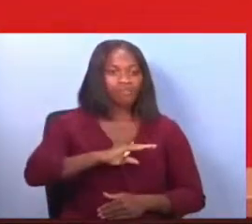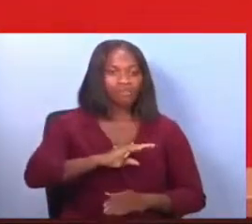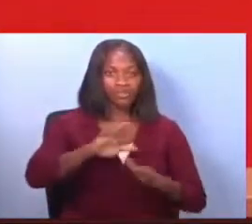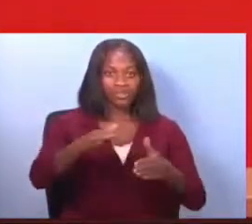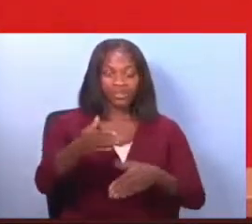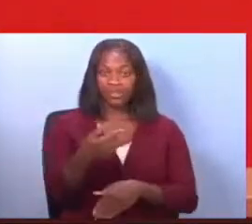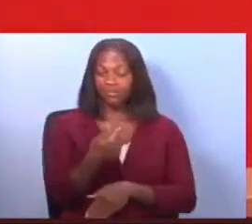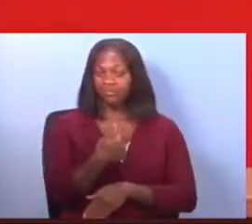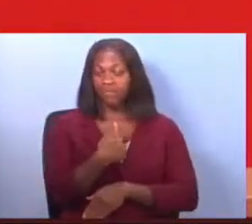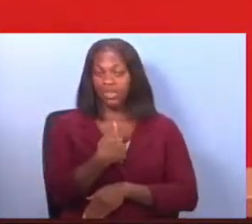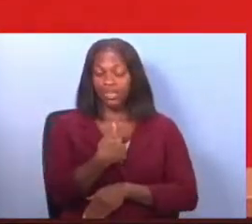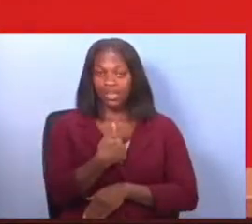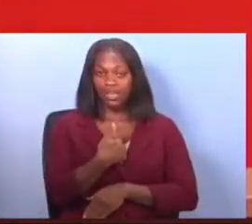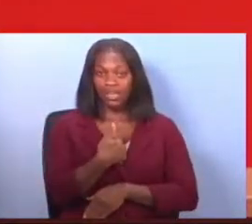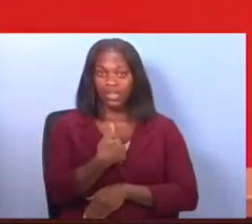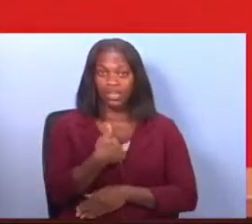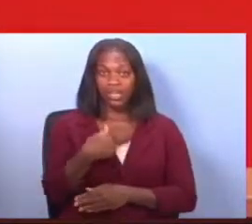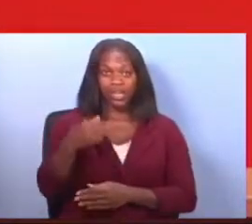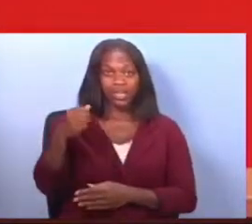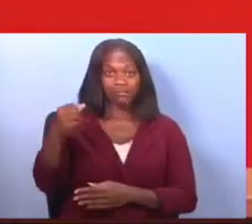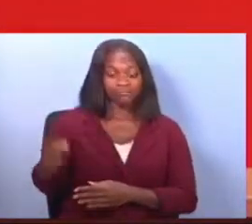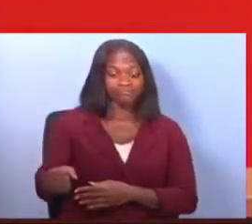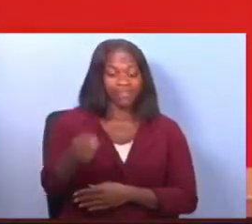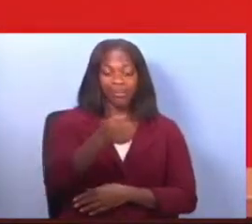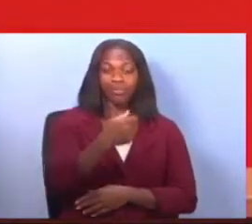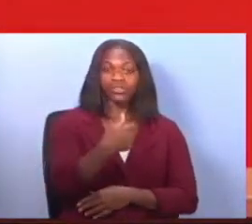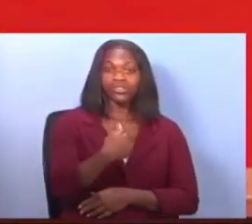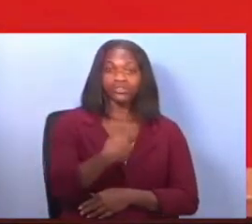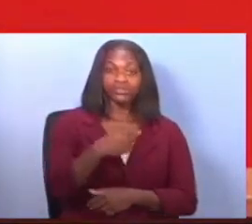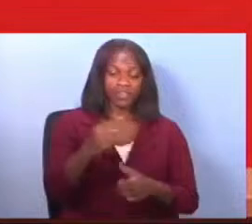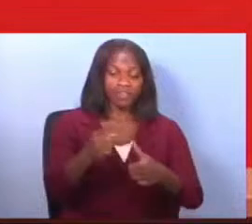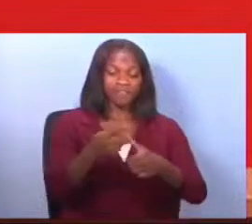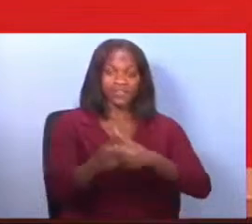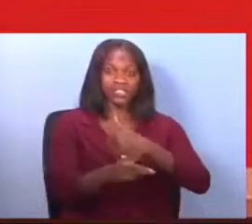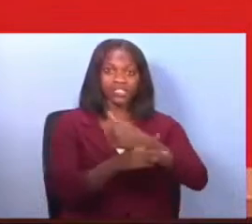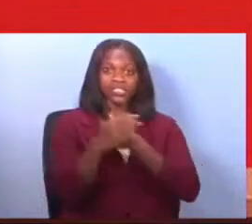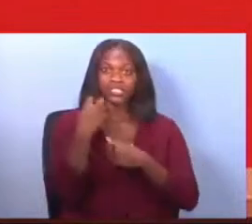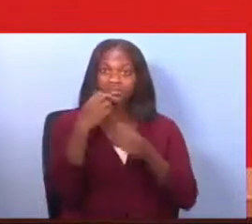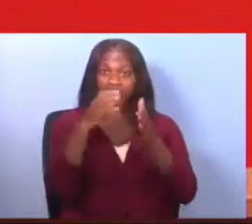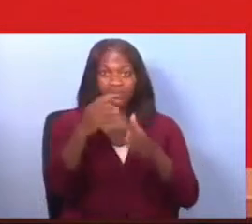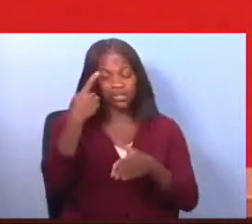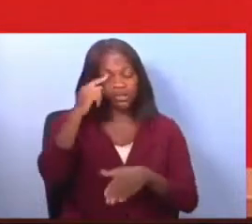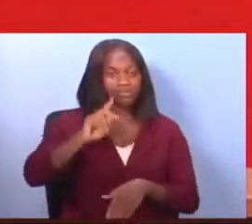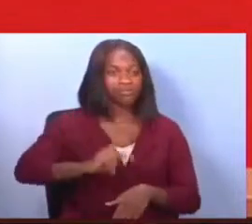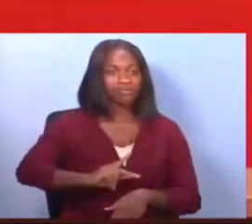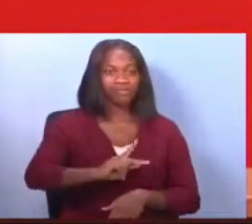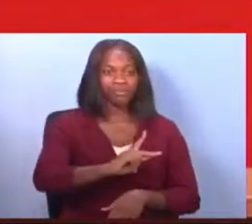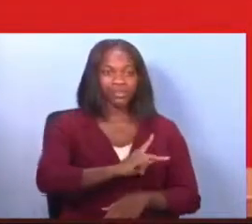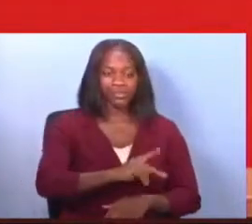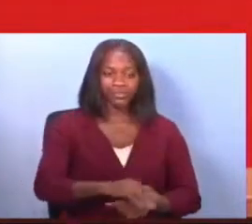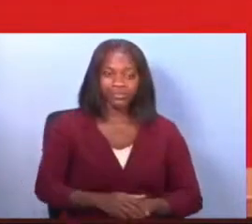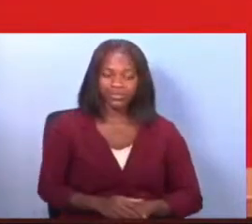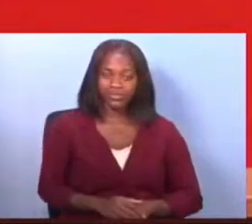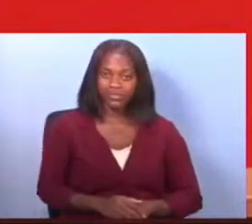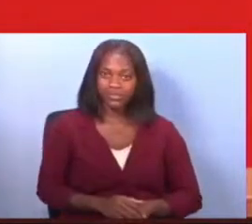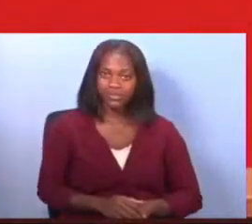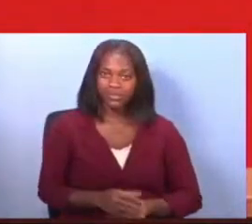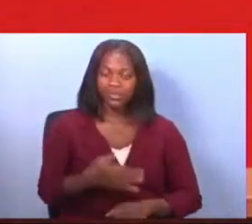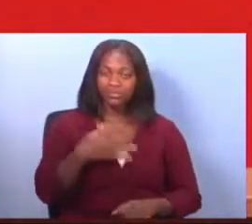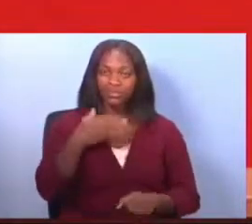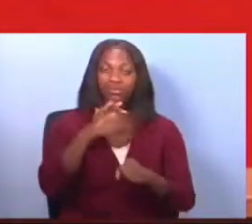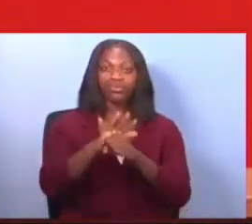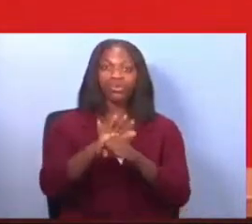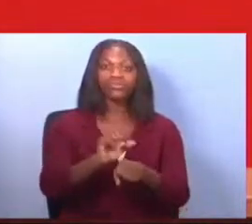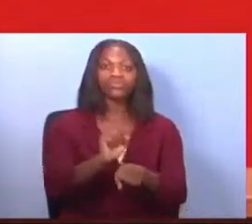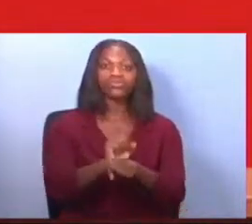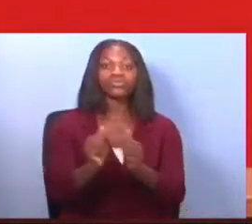in me in electing me as the first Deputy Speaker of Parliament. I promise to work with